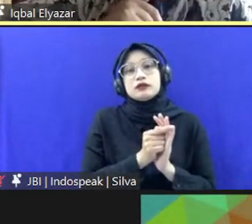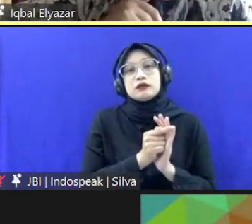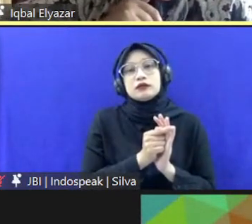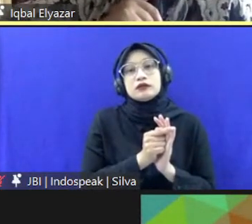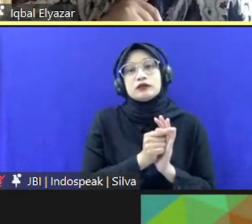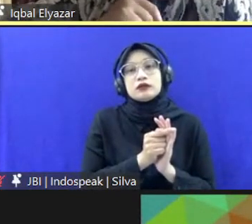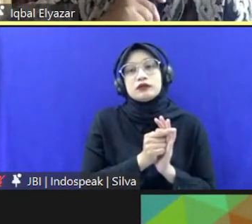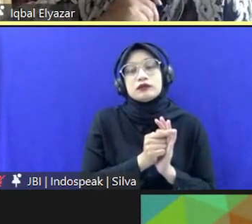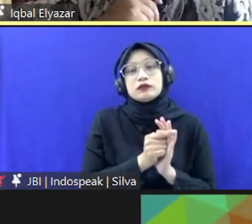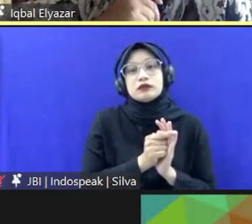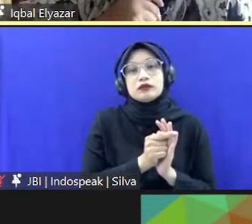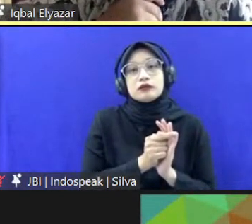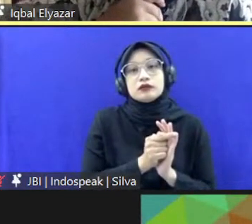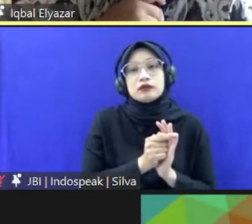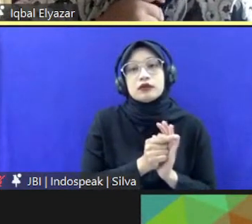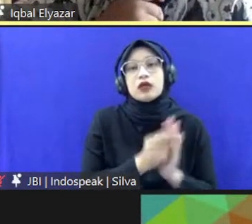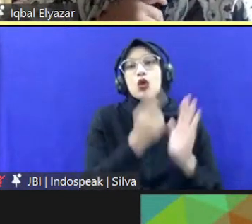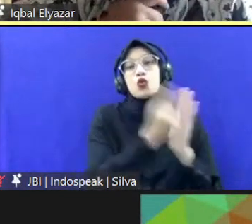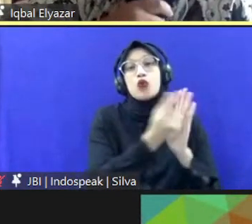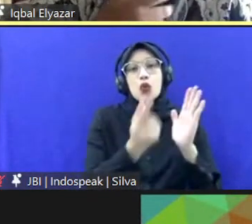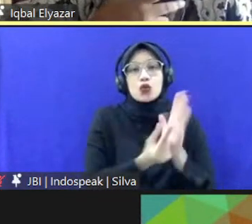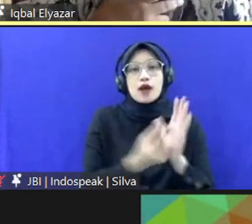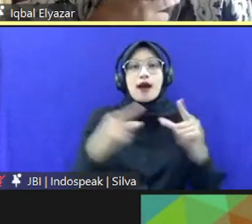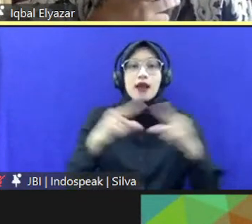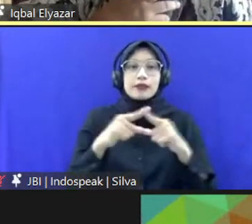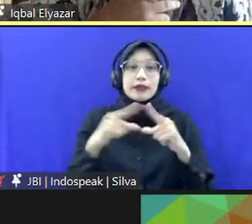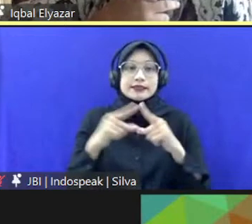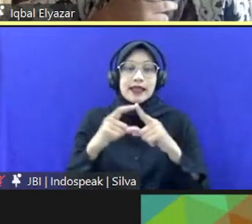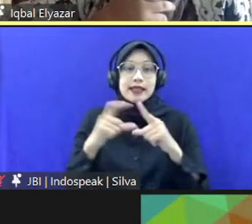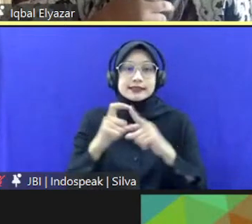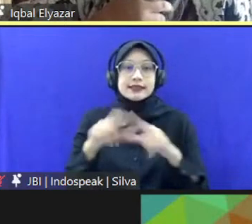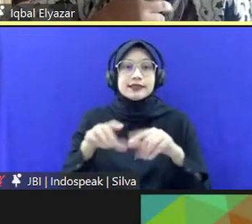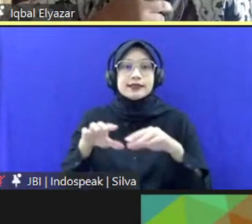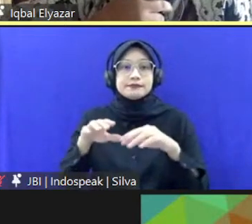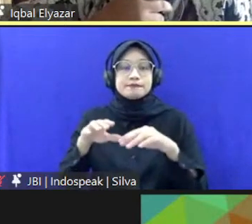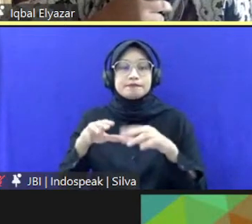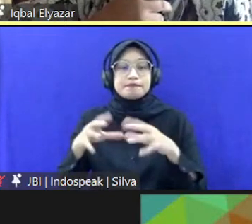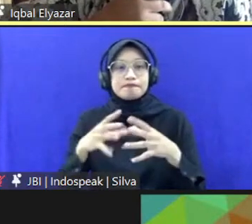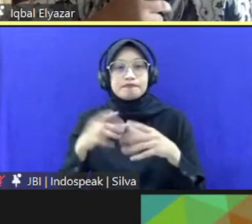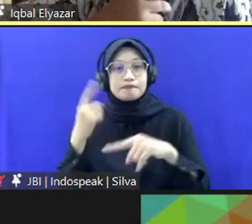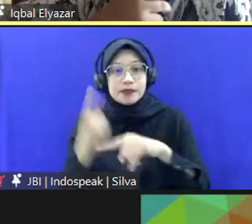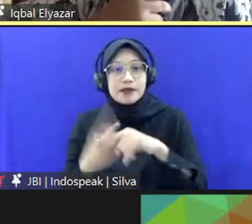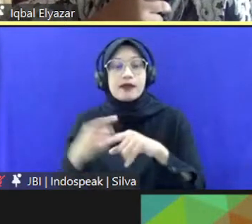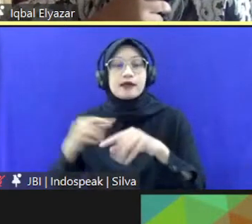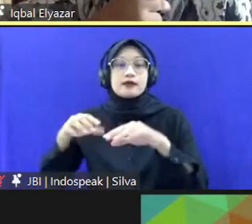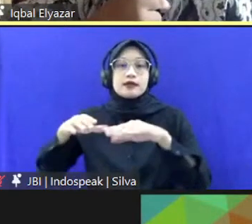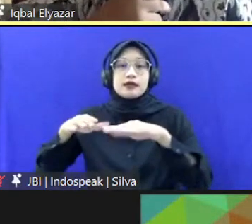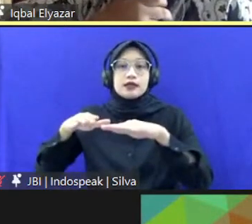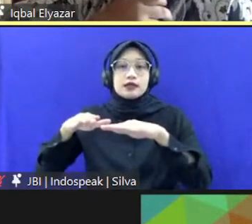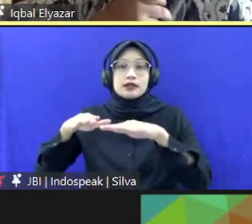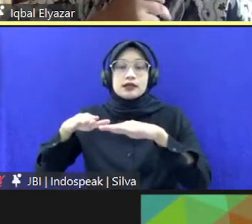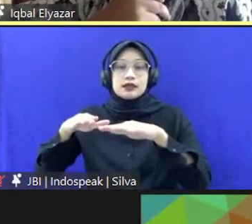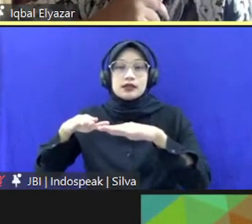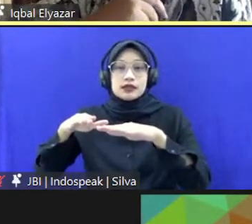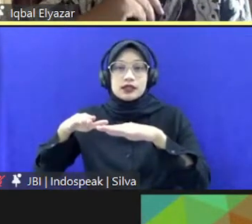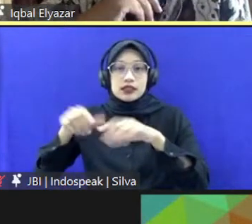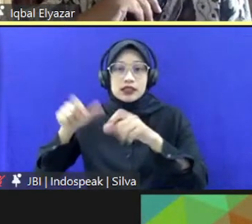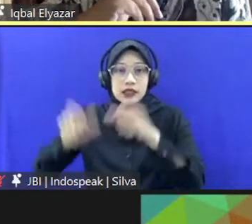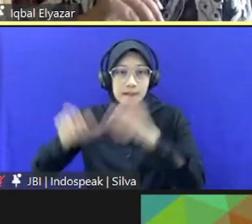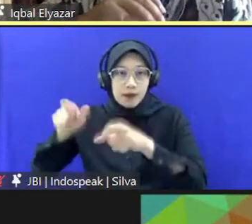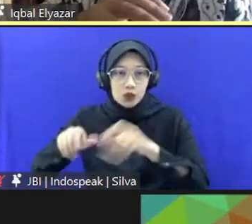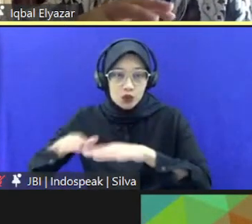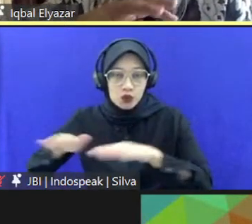of populations, Undang-Undang Administrasi Kependudukan, number 20 in year 2018, if I'm not